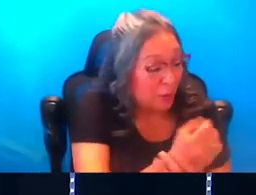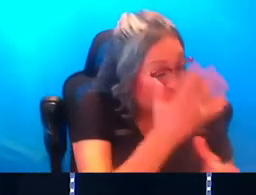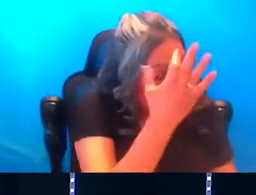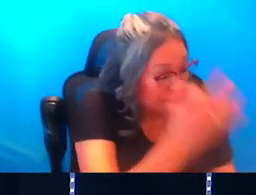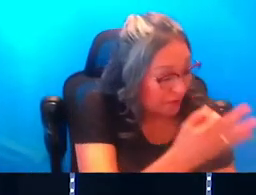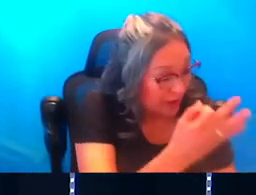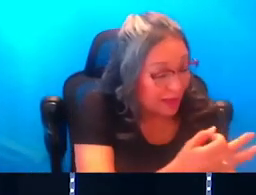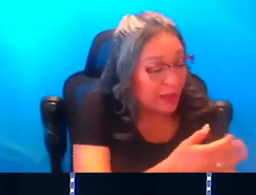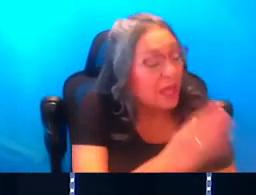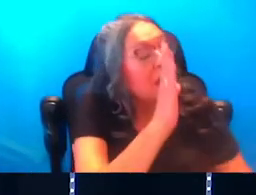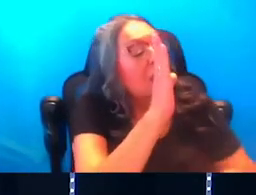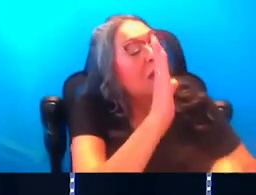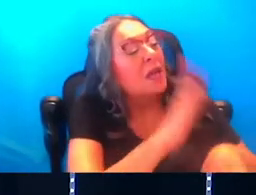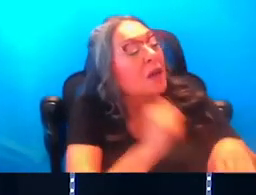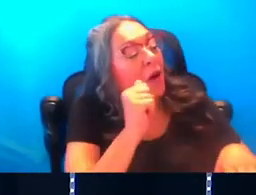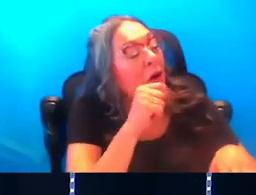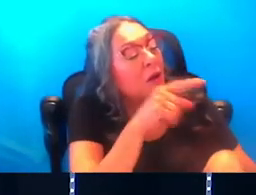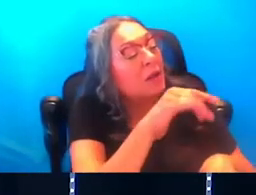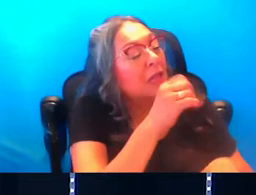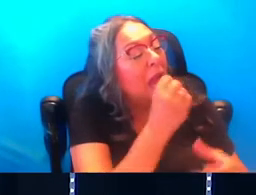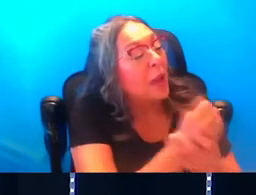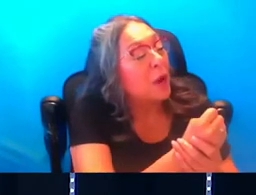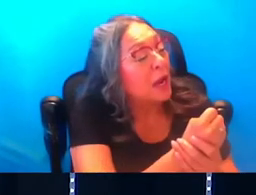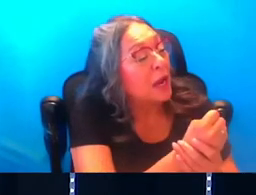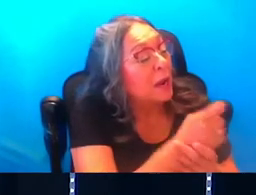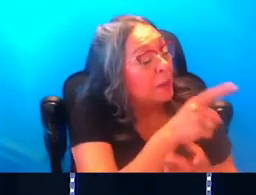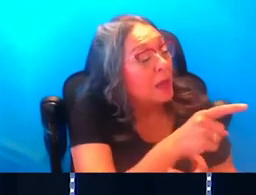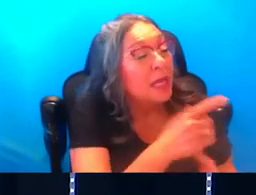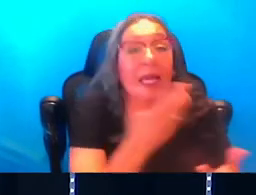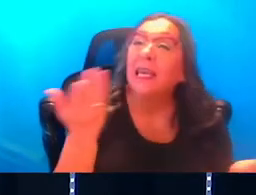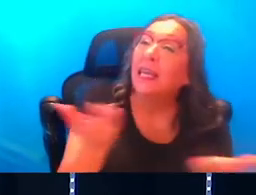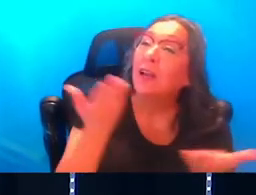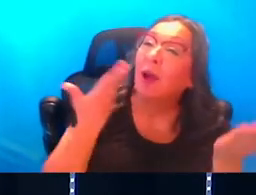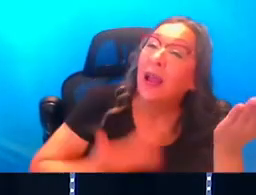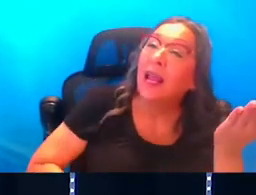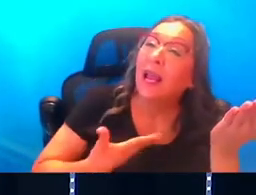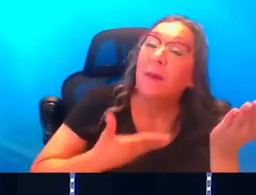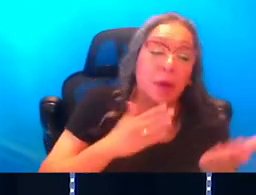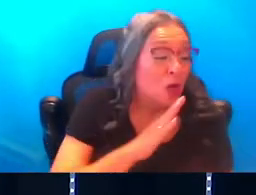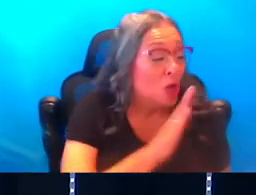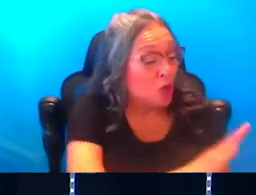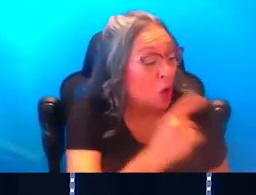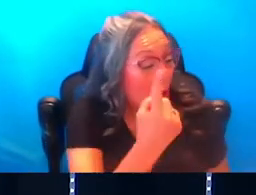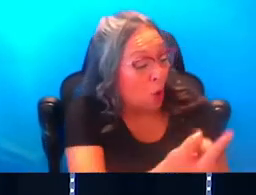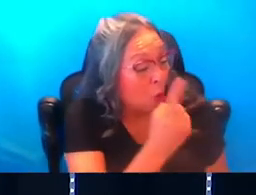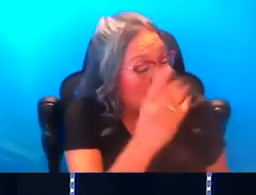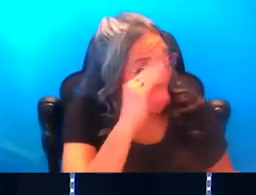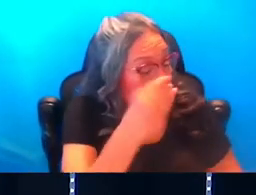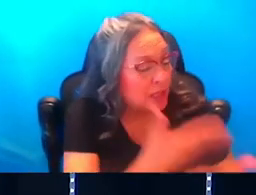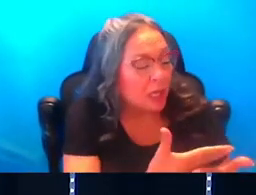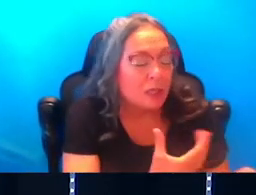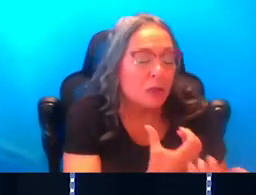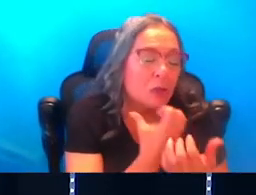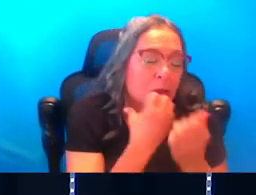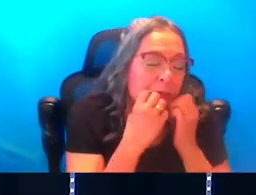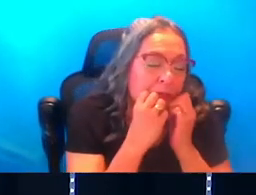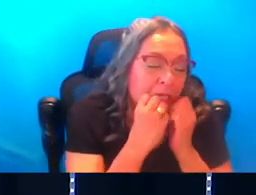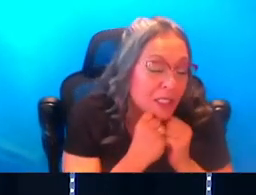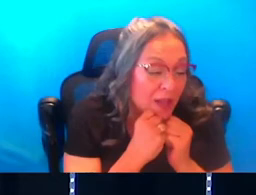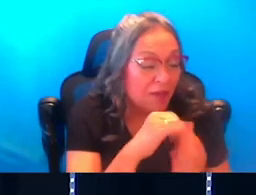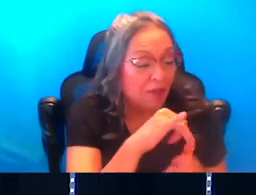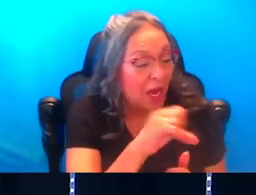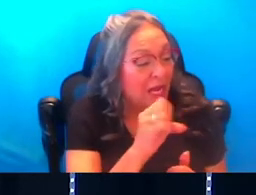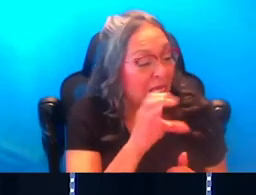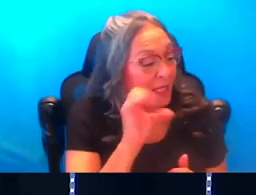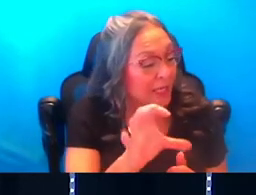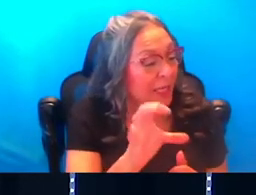replied, here I am. Take your son, God said, your only son, yes, Isaac, whom you love so much, and go to the land